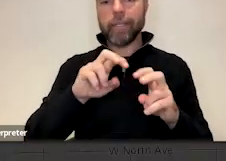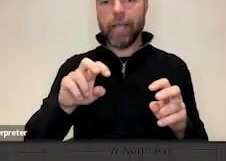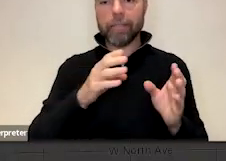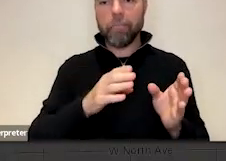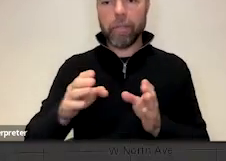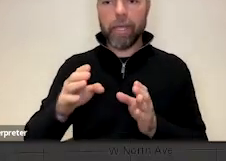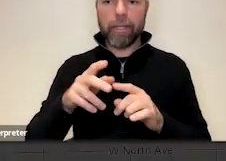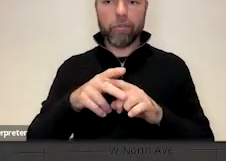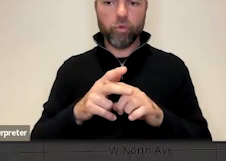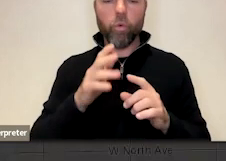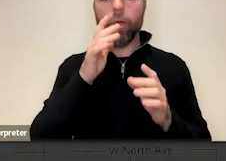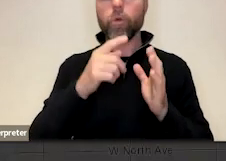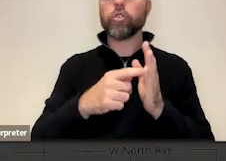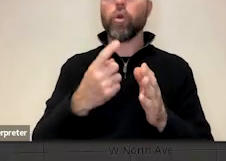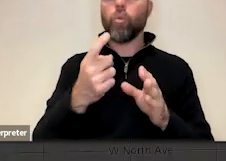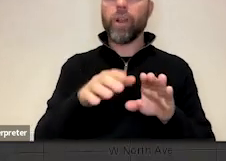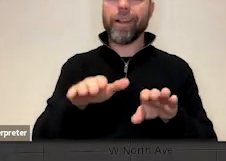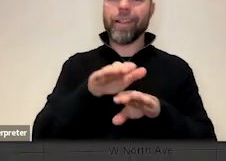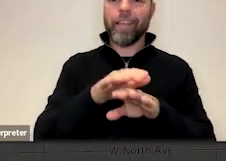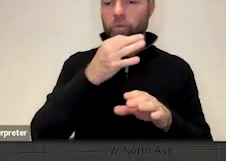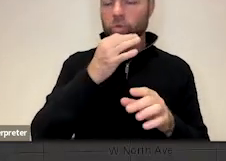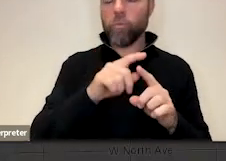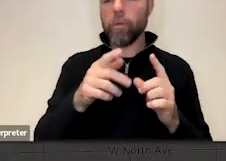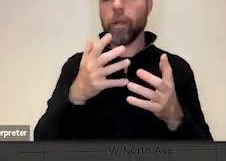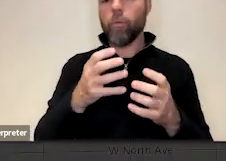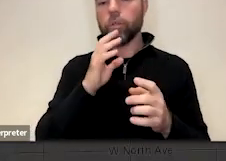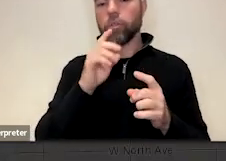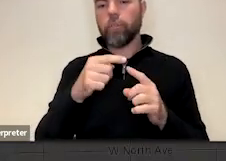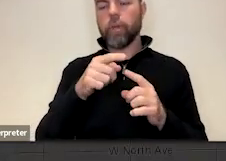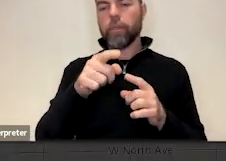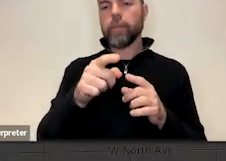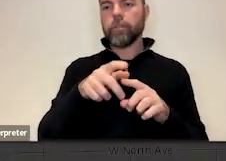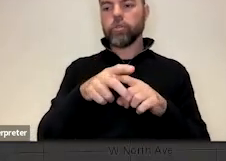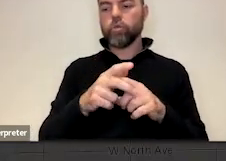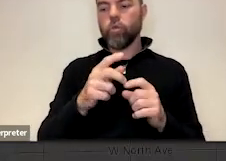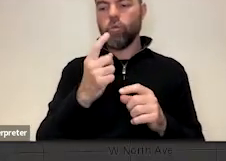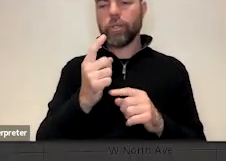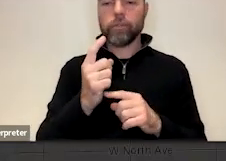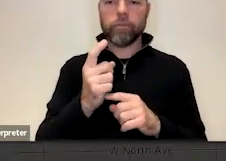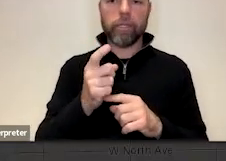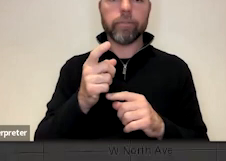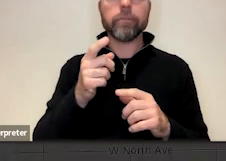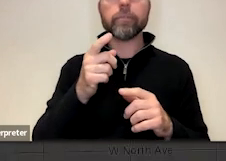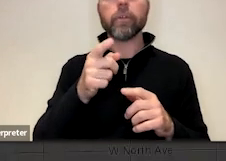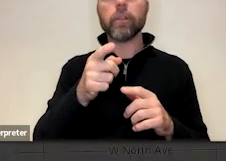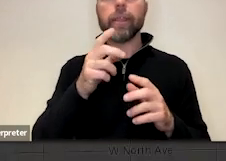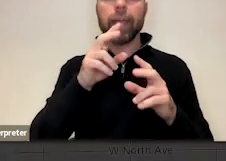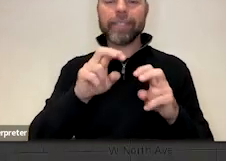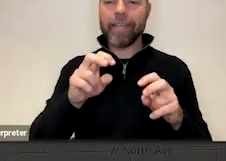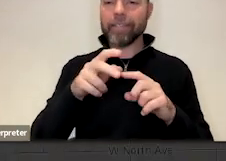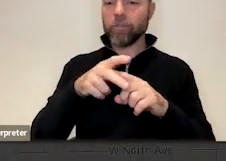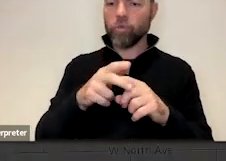I'm going to show you one of those layers in just a minute, but I do want to talk about this tool for 1 second. And that's because the Resilience Analysis and Planning